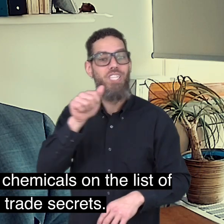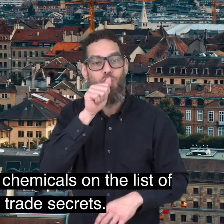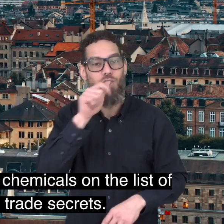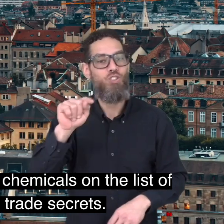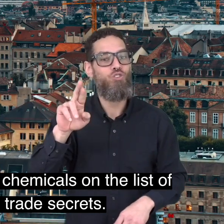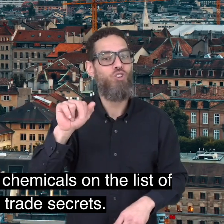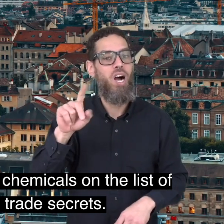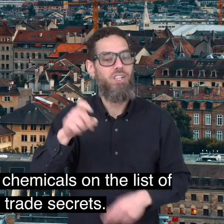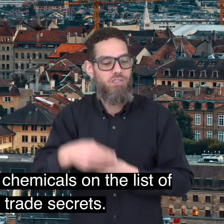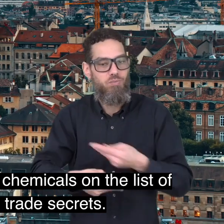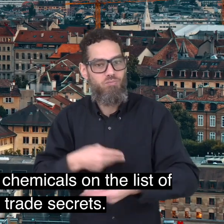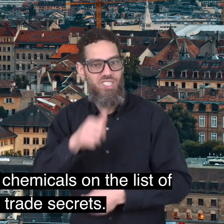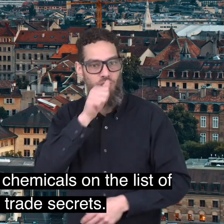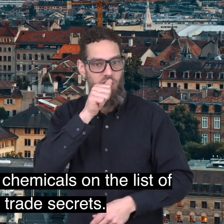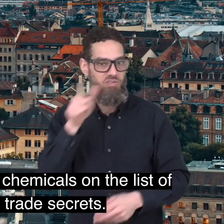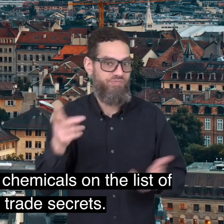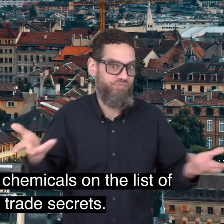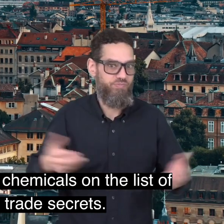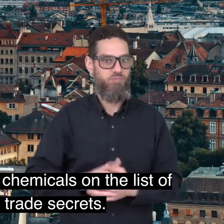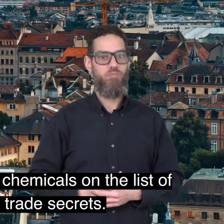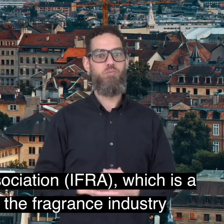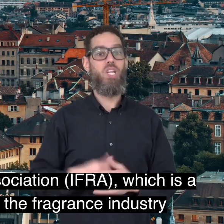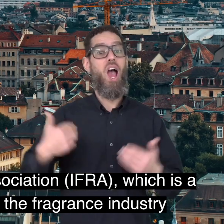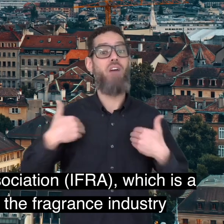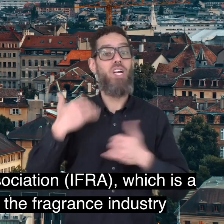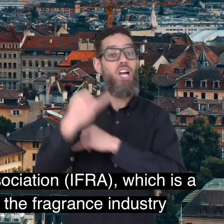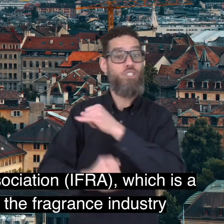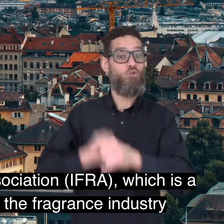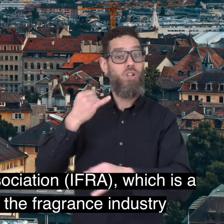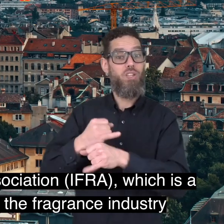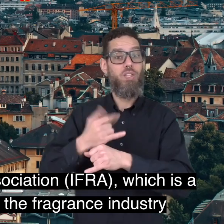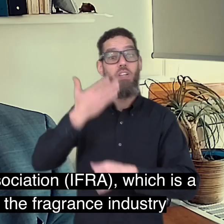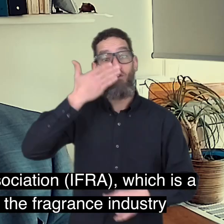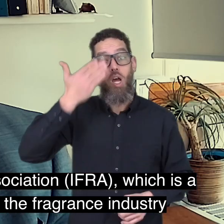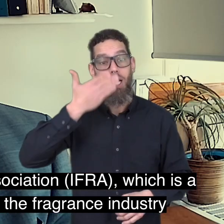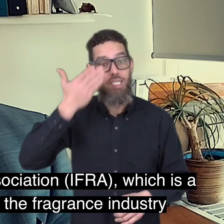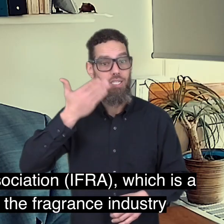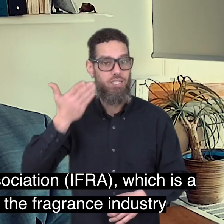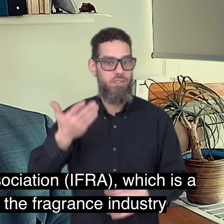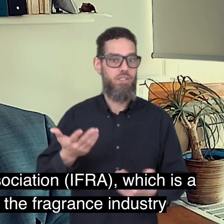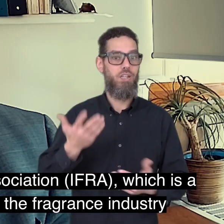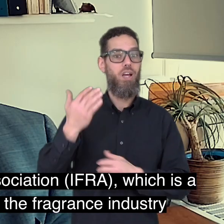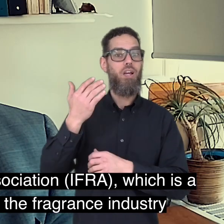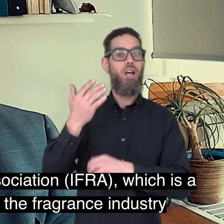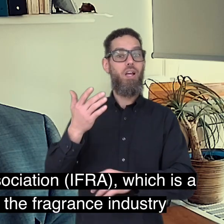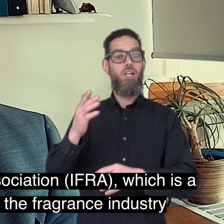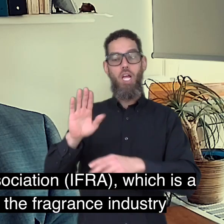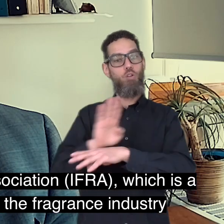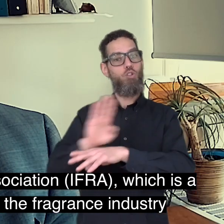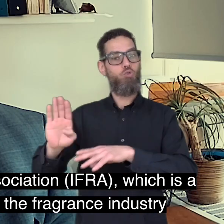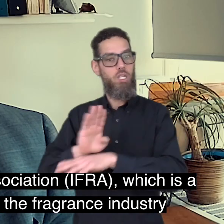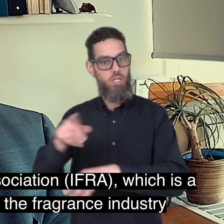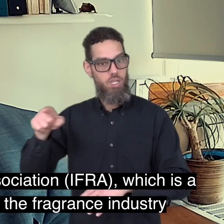supported by the International Fragrance Association, which is a self-regulating organization representing the interests of the fragrance